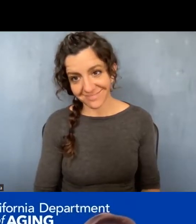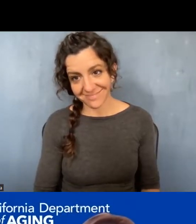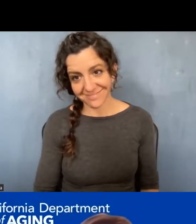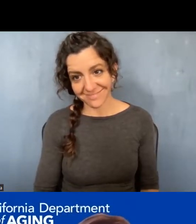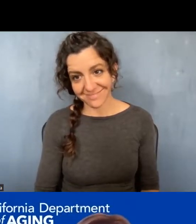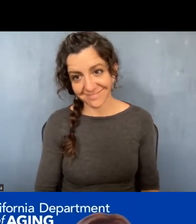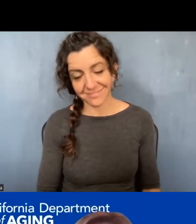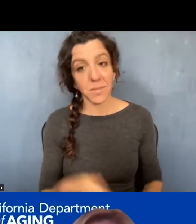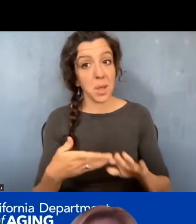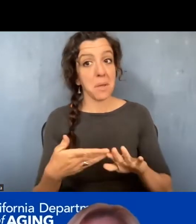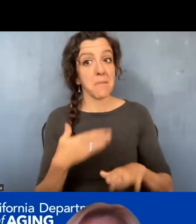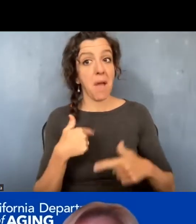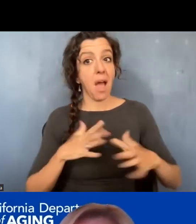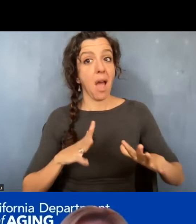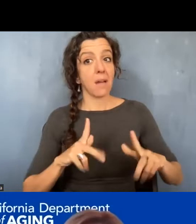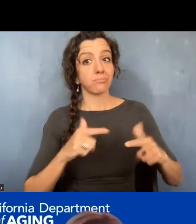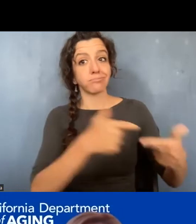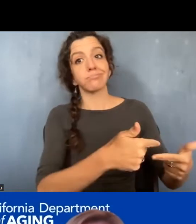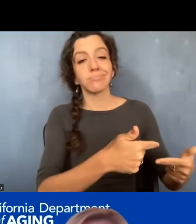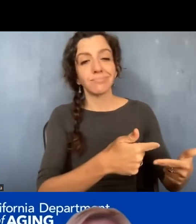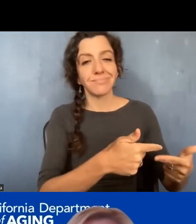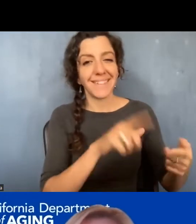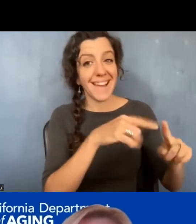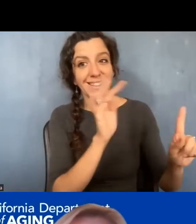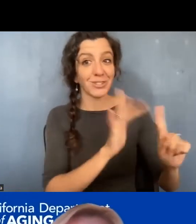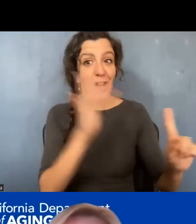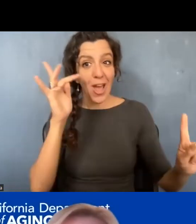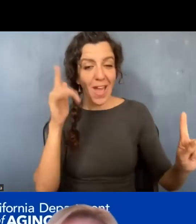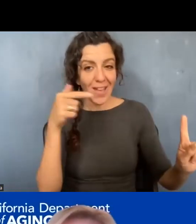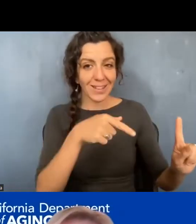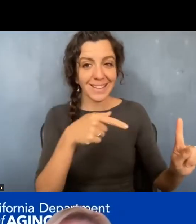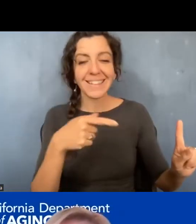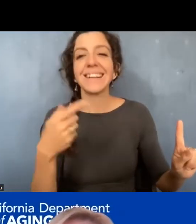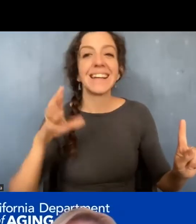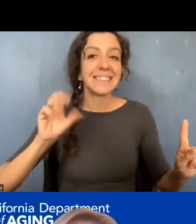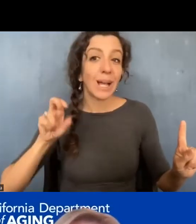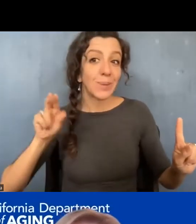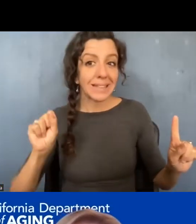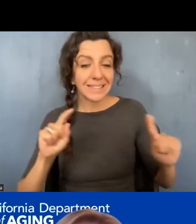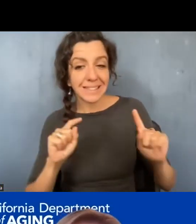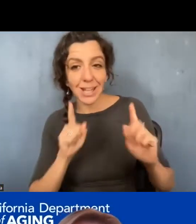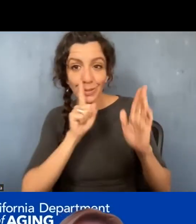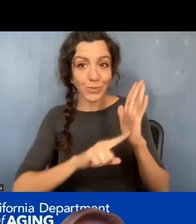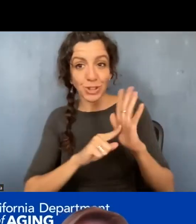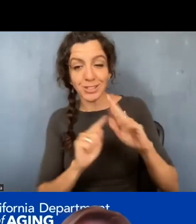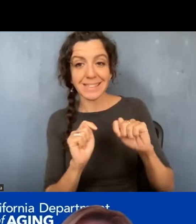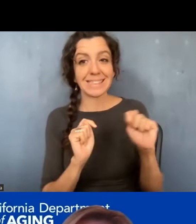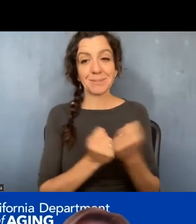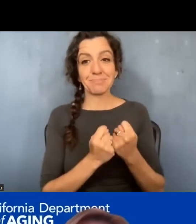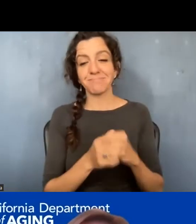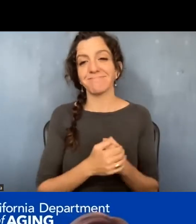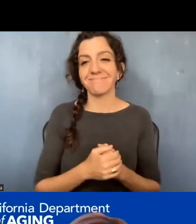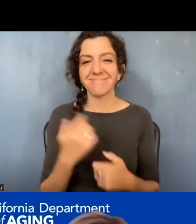And before I turn it over to the star of the show, the CSUS research team, I want to thank once